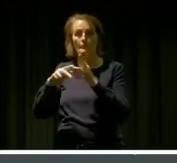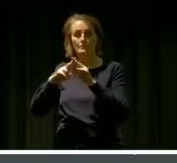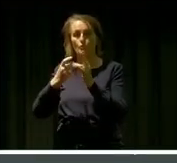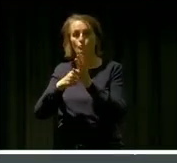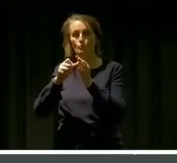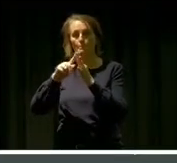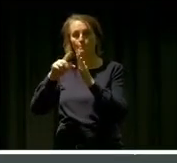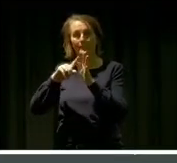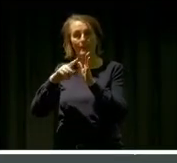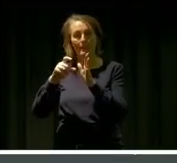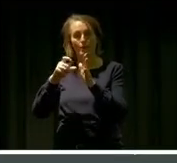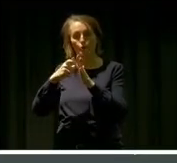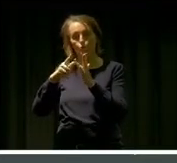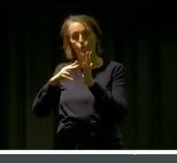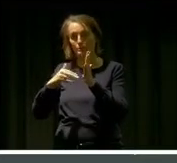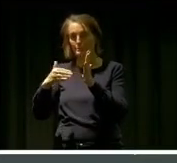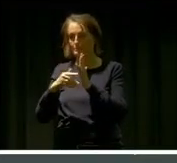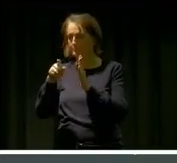who is in the audience,